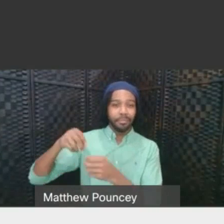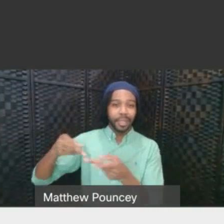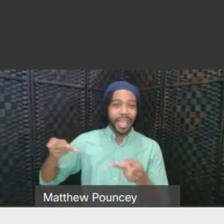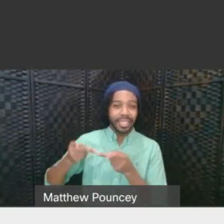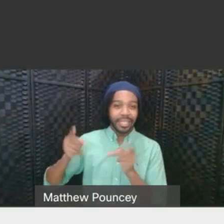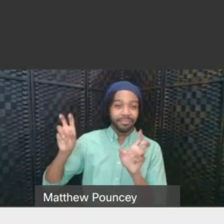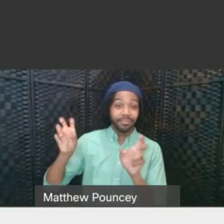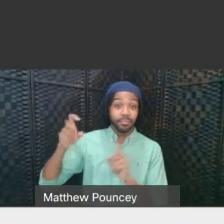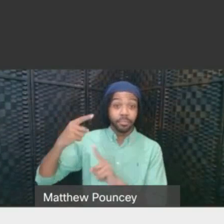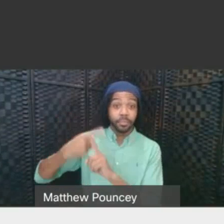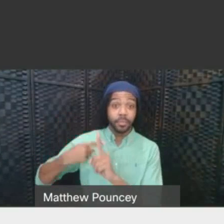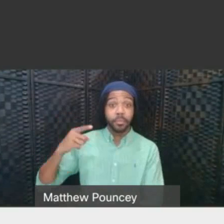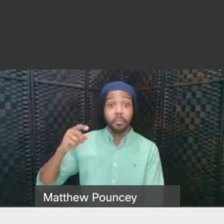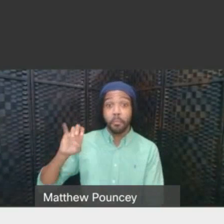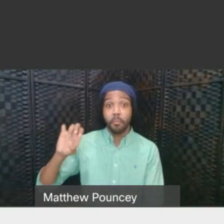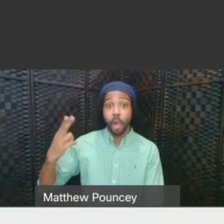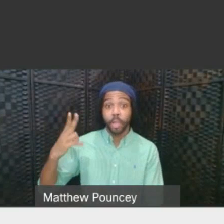in March of 2020,